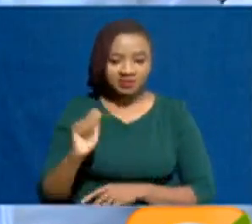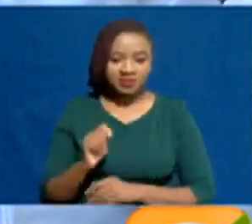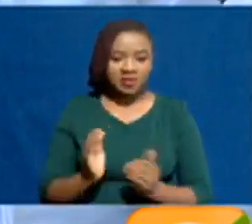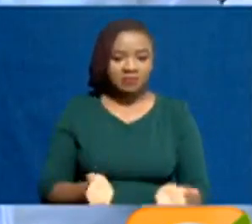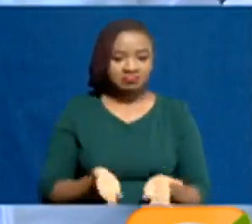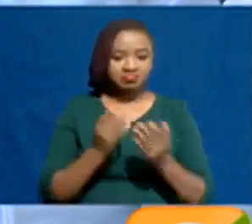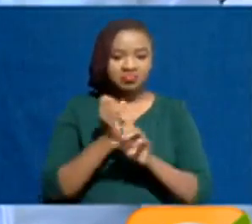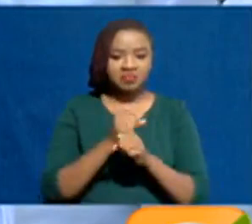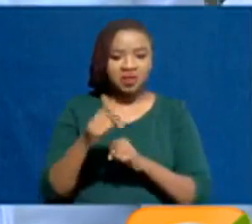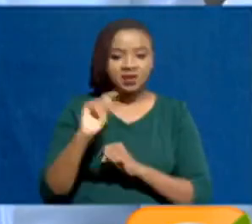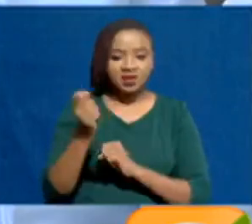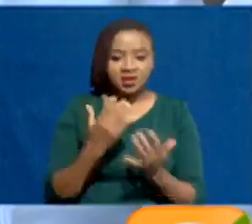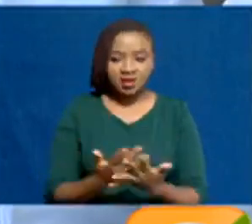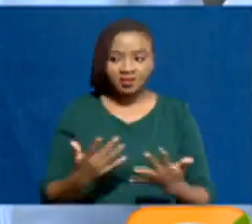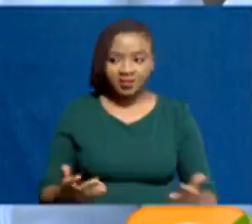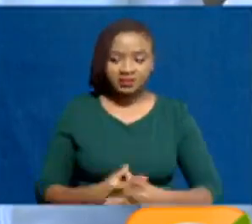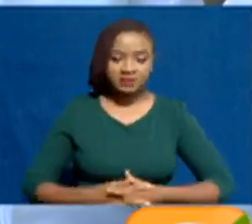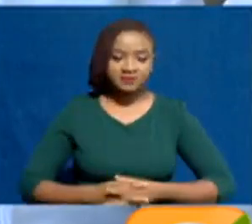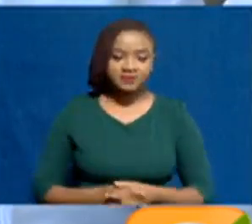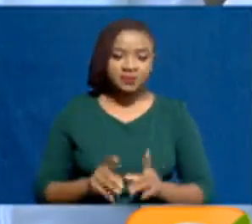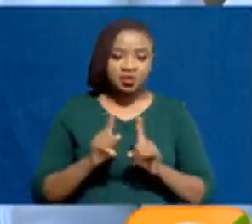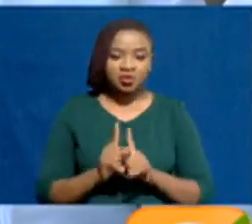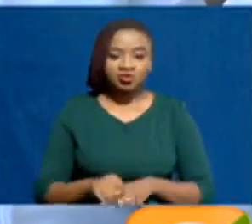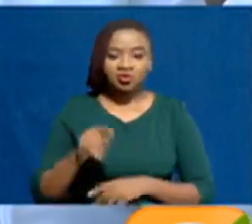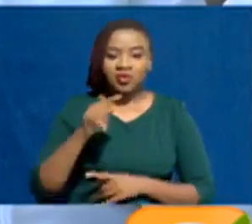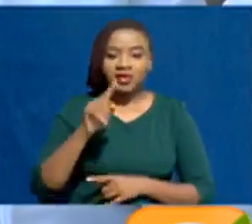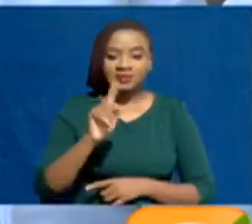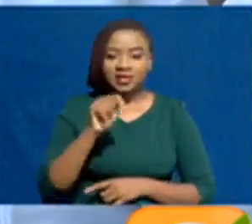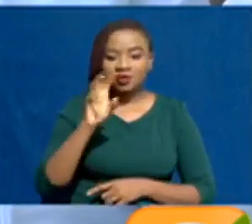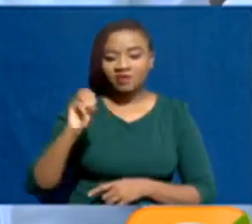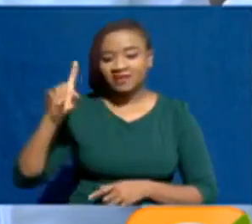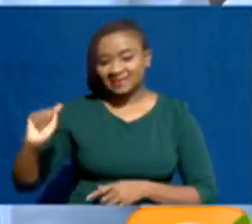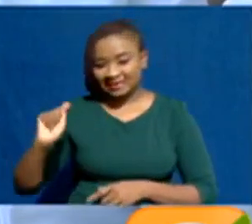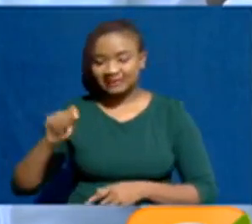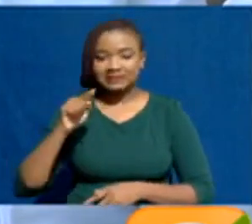brand. Revert the turnover tax to levels in Finance Act 22.